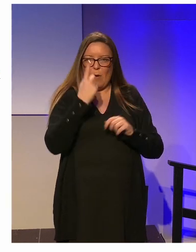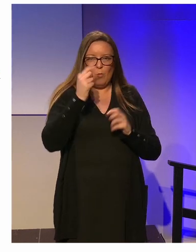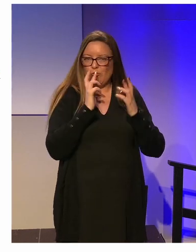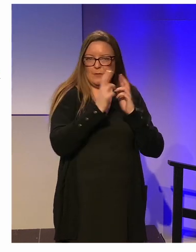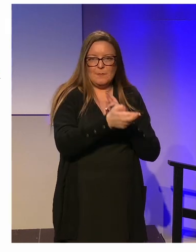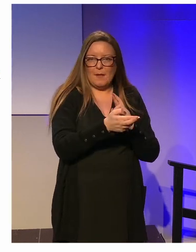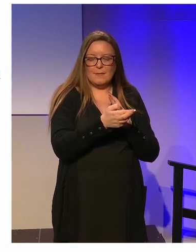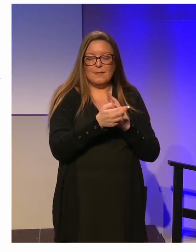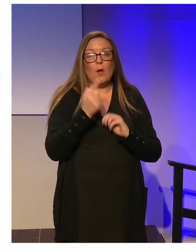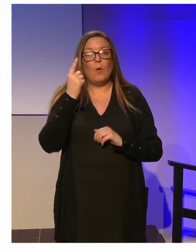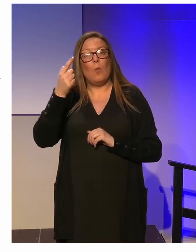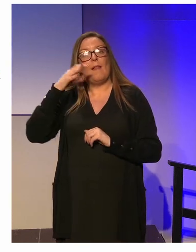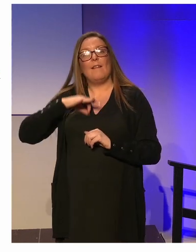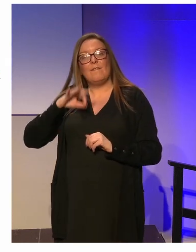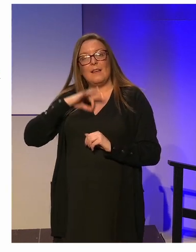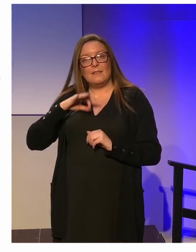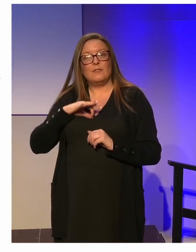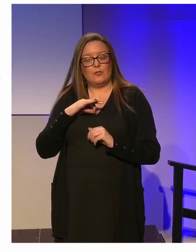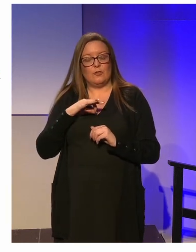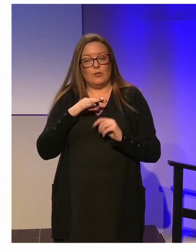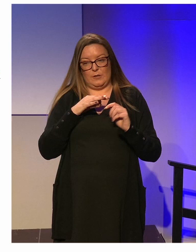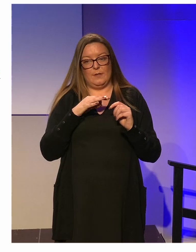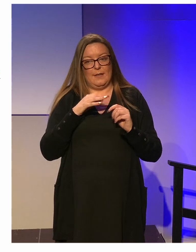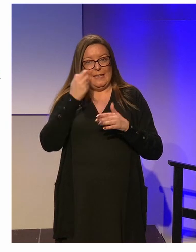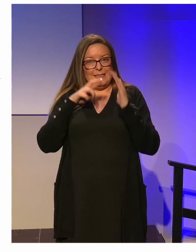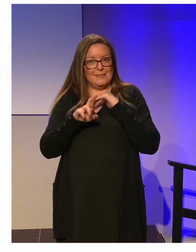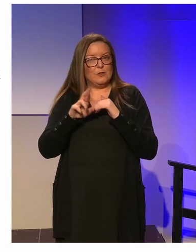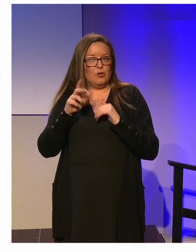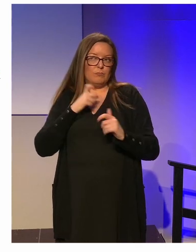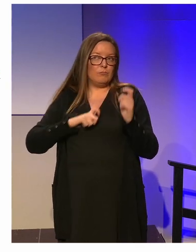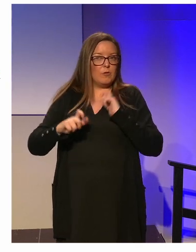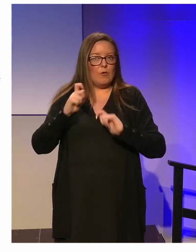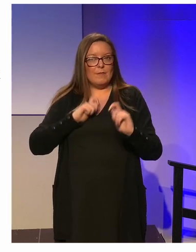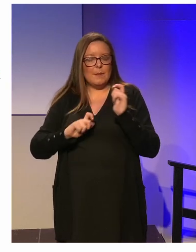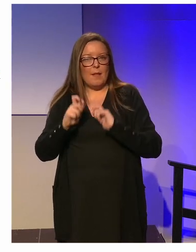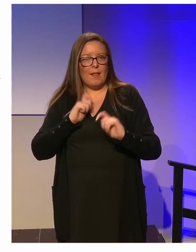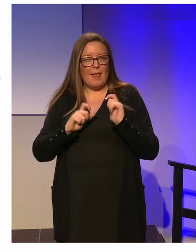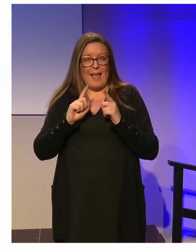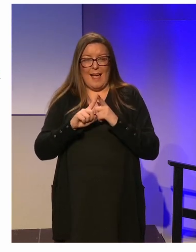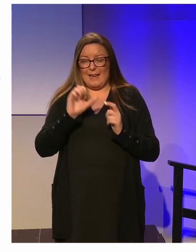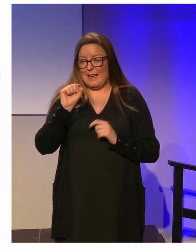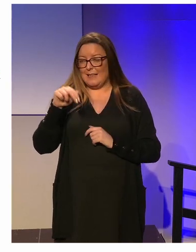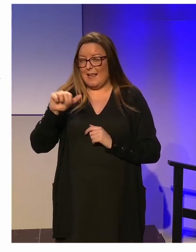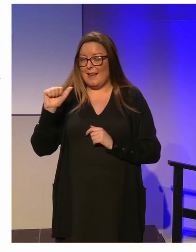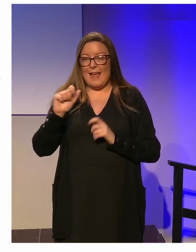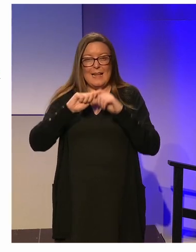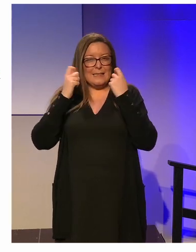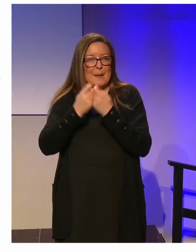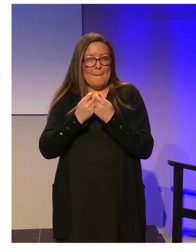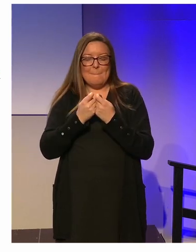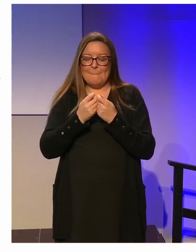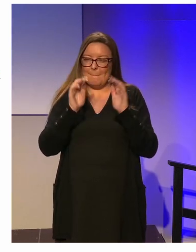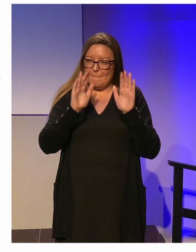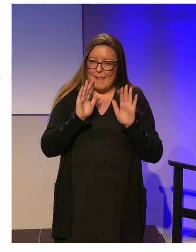school with a broader range of need is our teachers are very, very comfortable, and our S&A team are amazing at supporting and